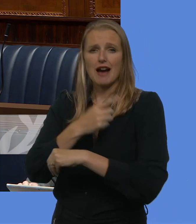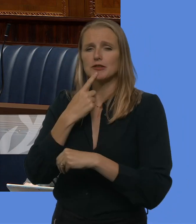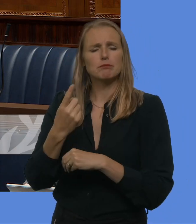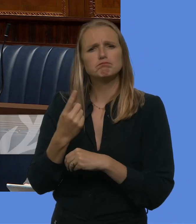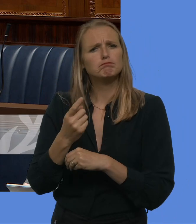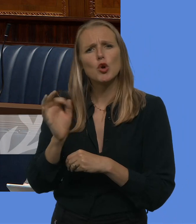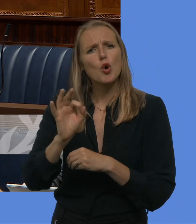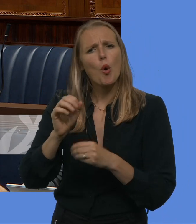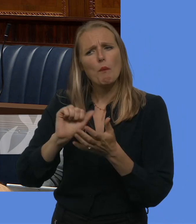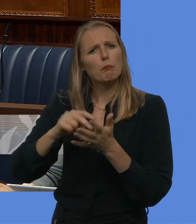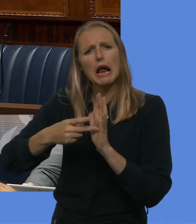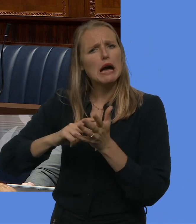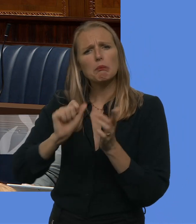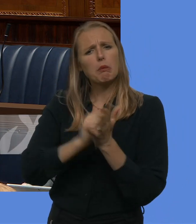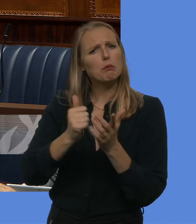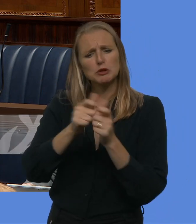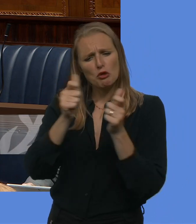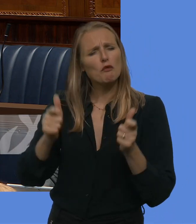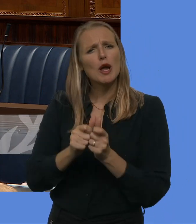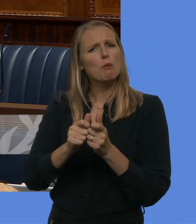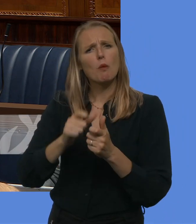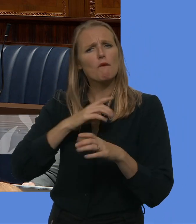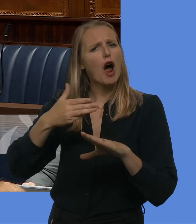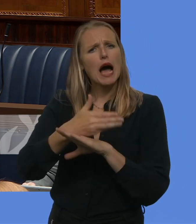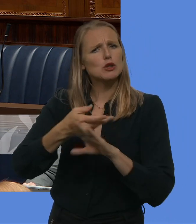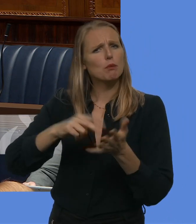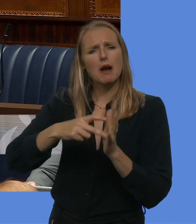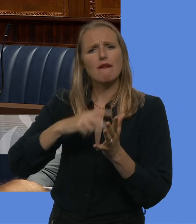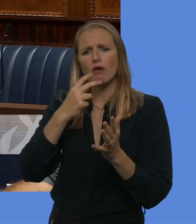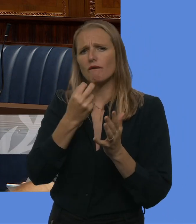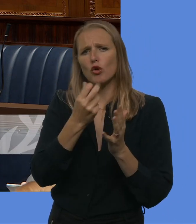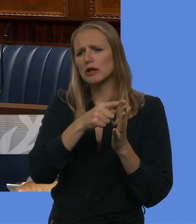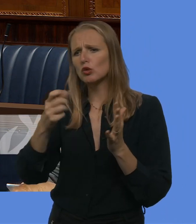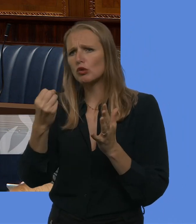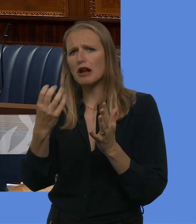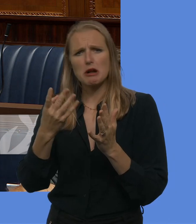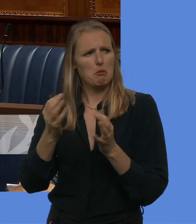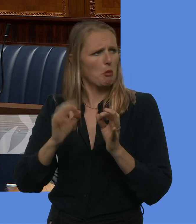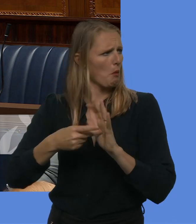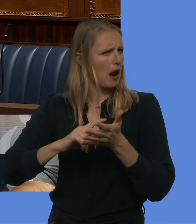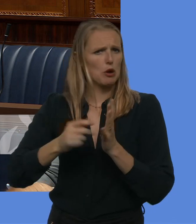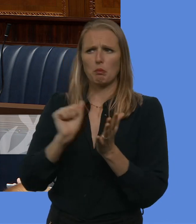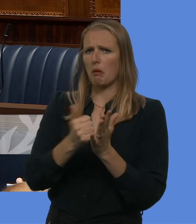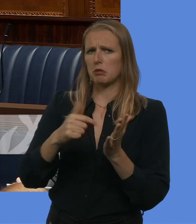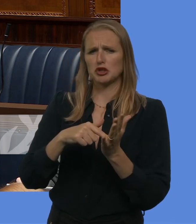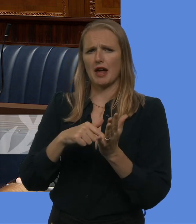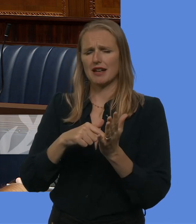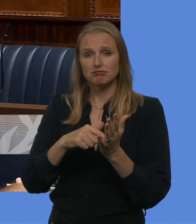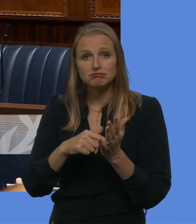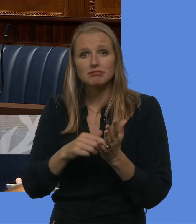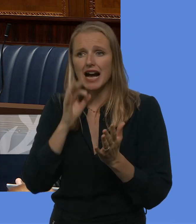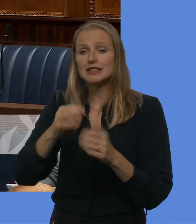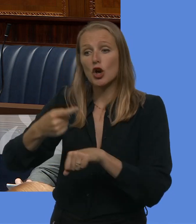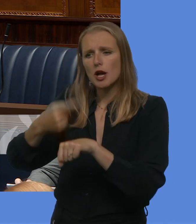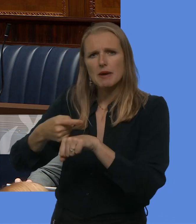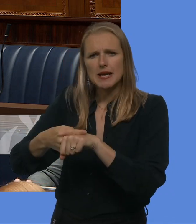publish the framework on the action plan for the framework on 14 to 19 education. How does the Minister expect those committees to